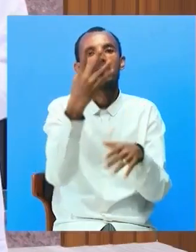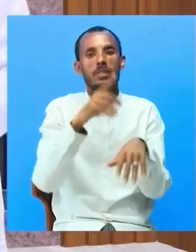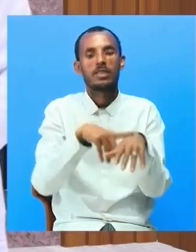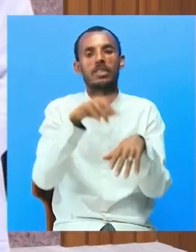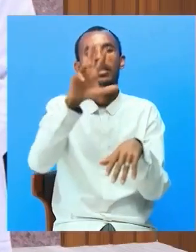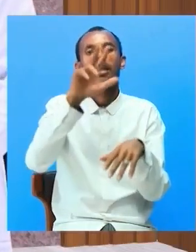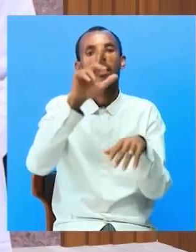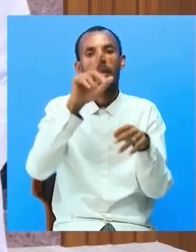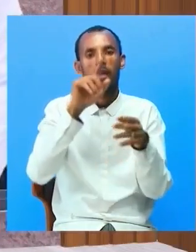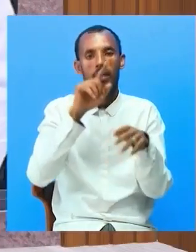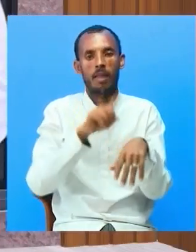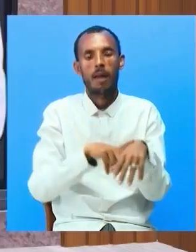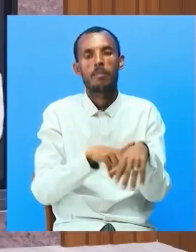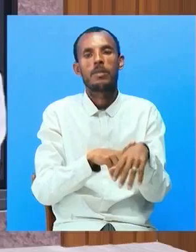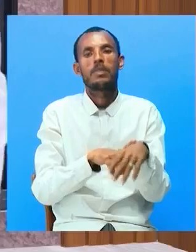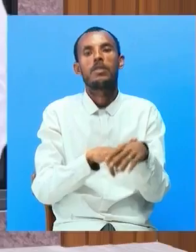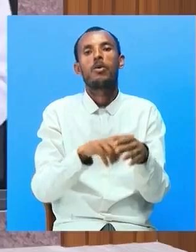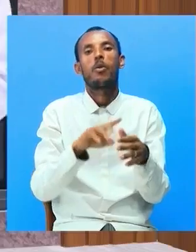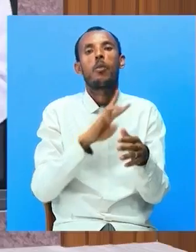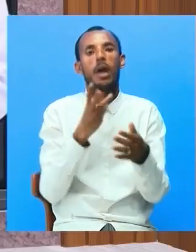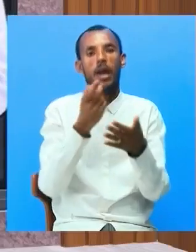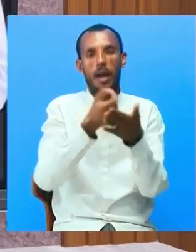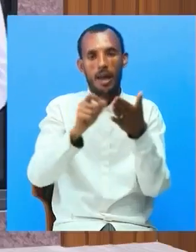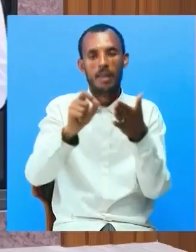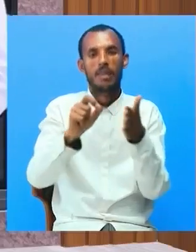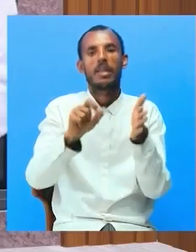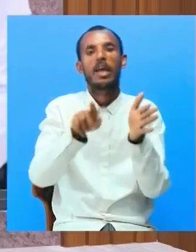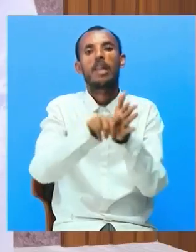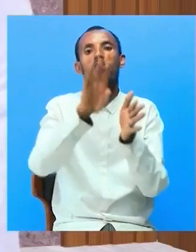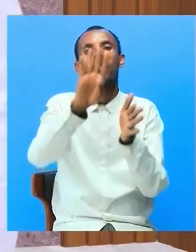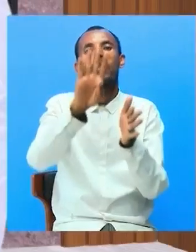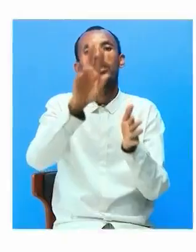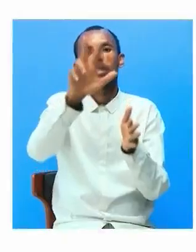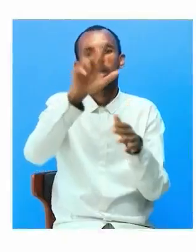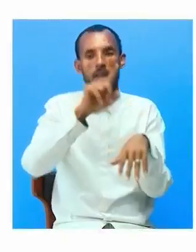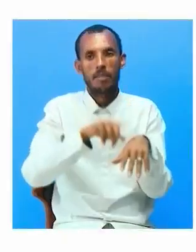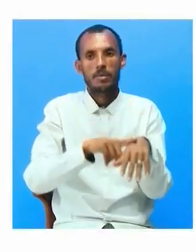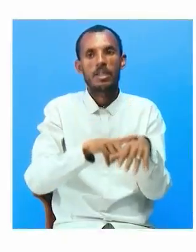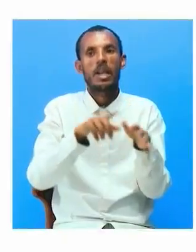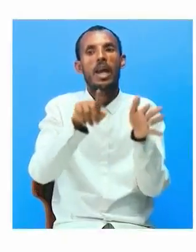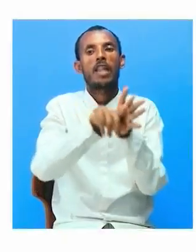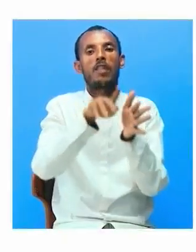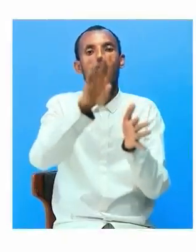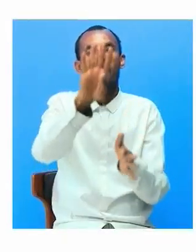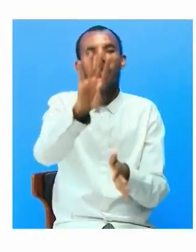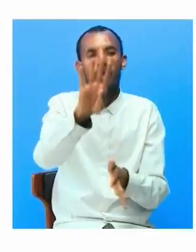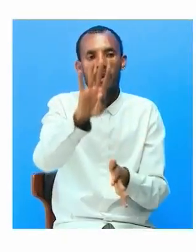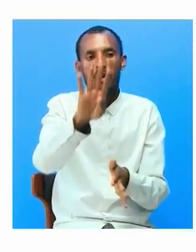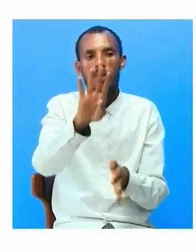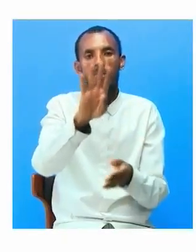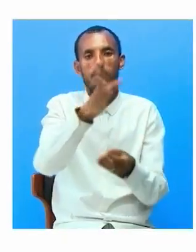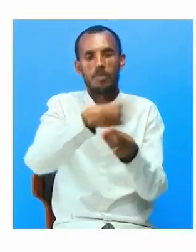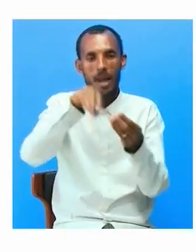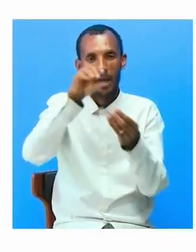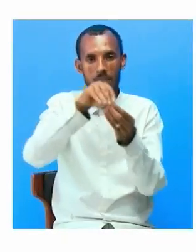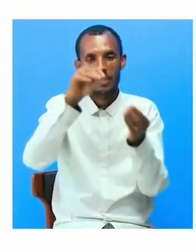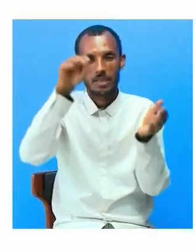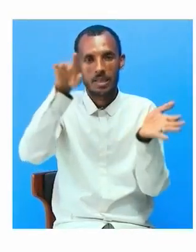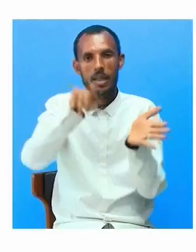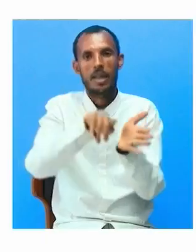3 times. Therefore, we write -4 3 times. -4